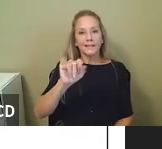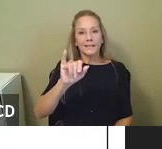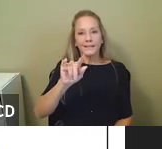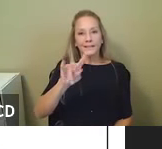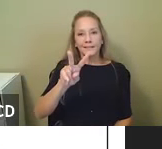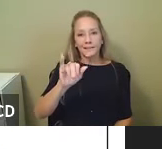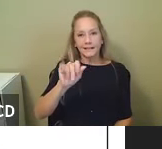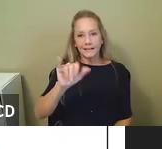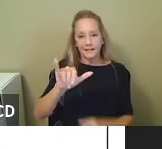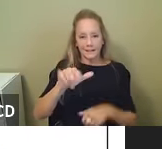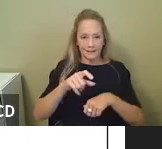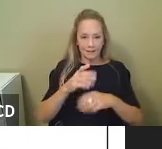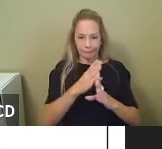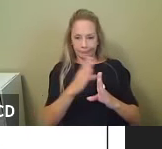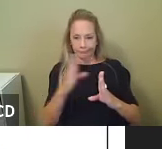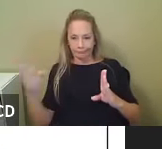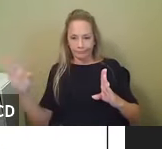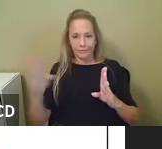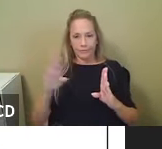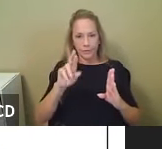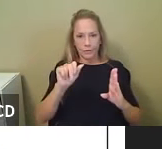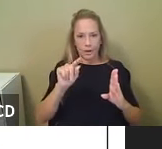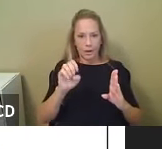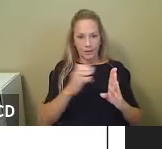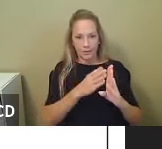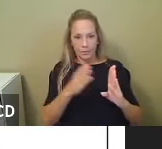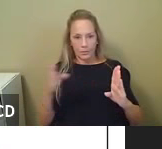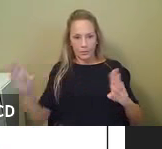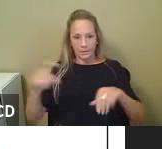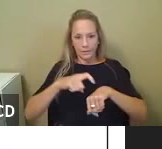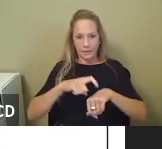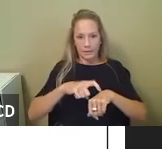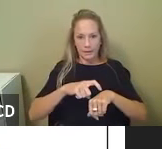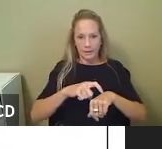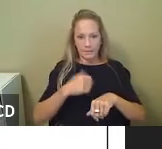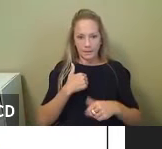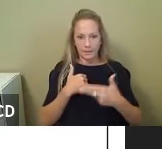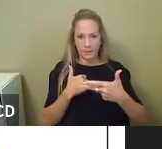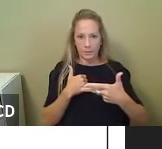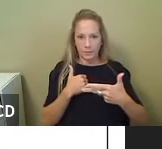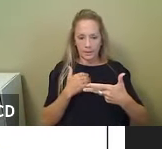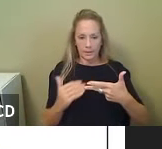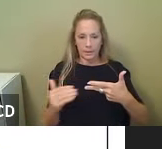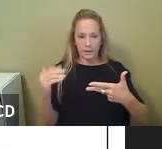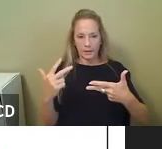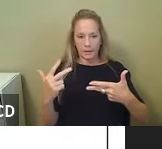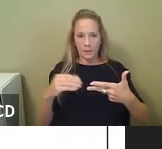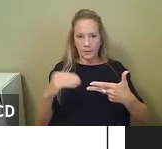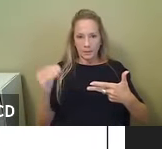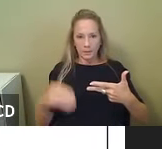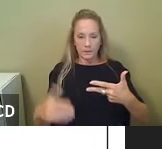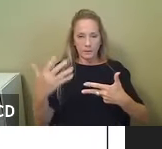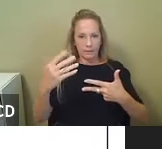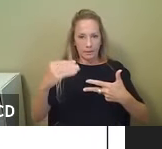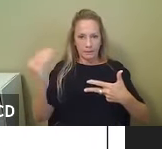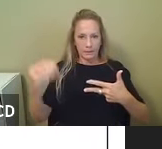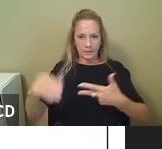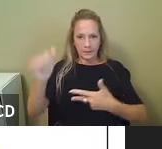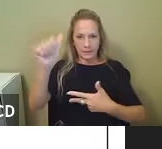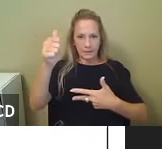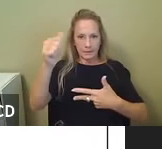over time, and it gives you the three thresholds: 3%, 5%, and